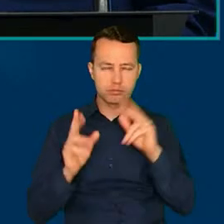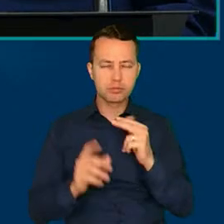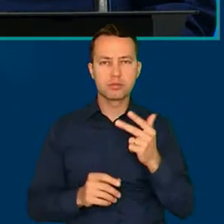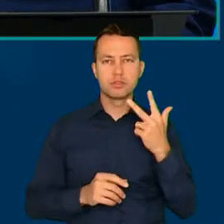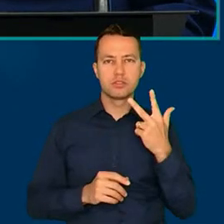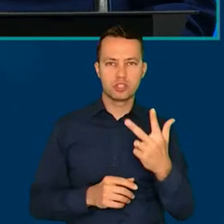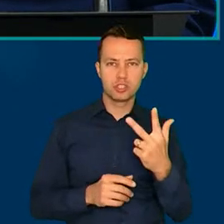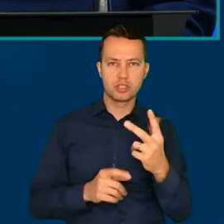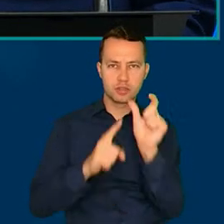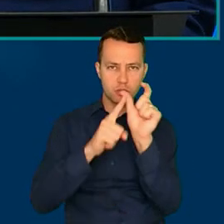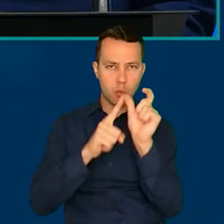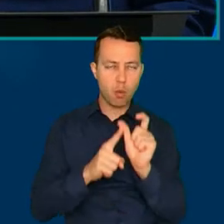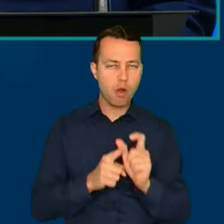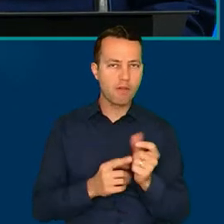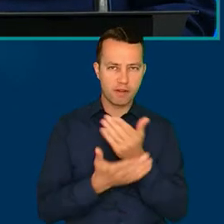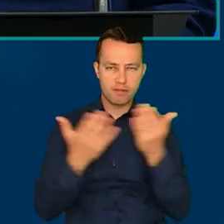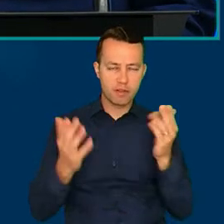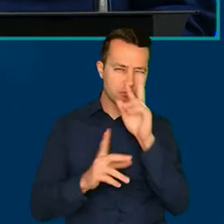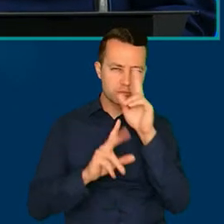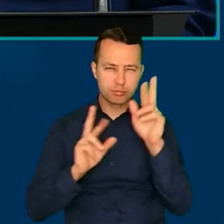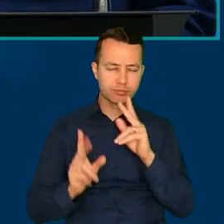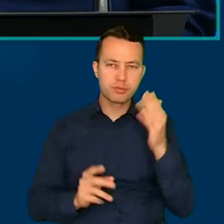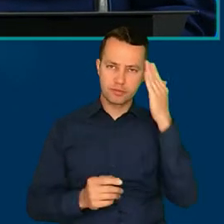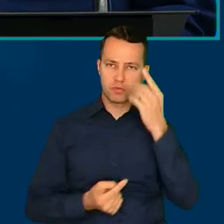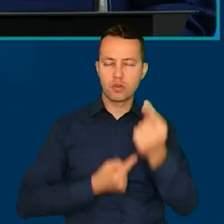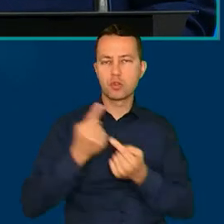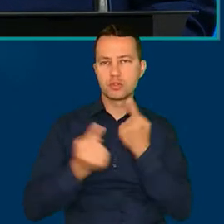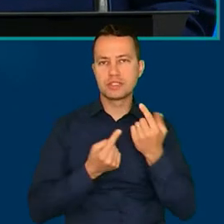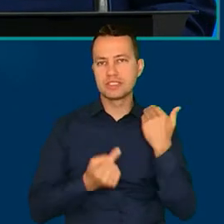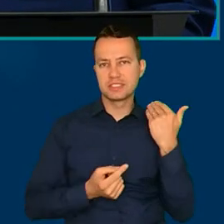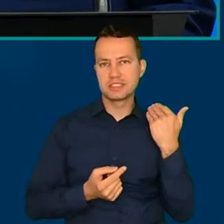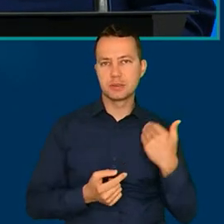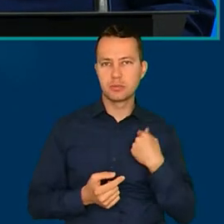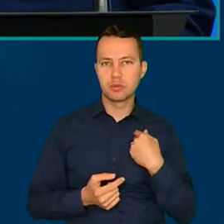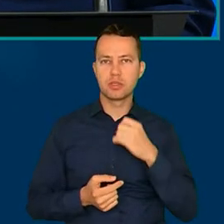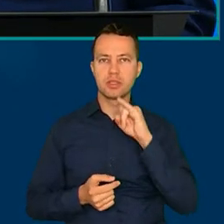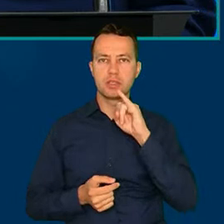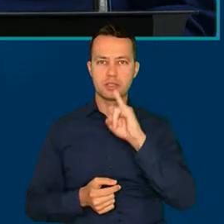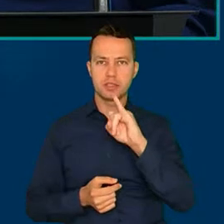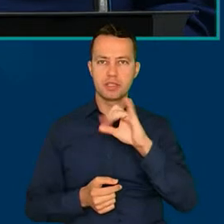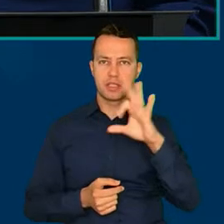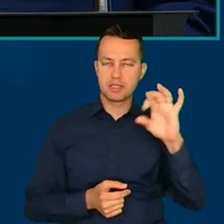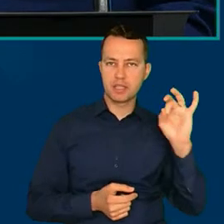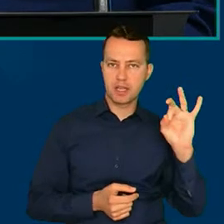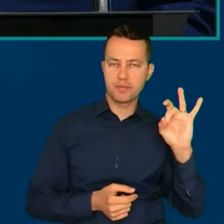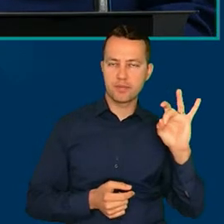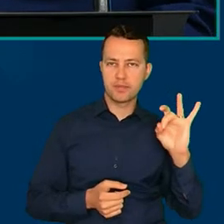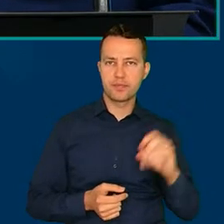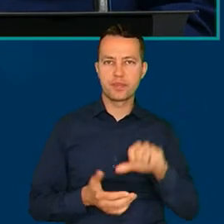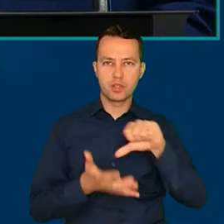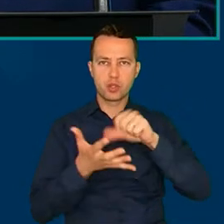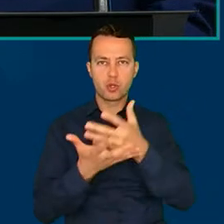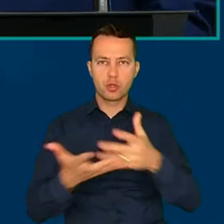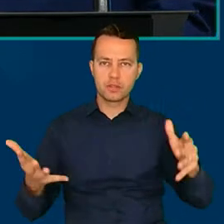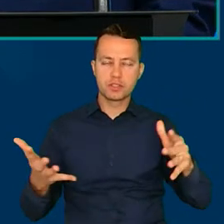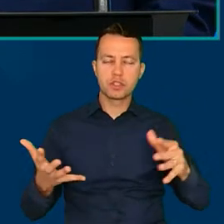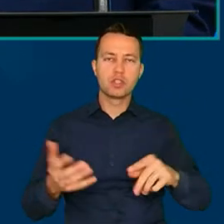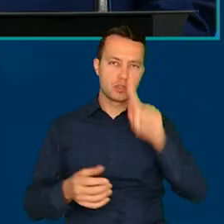and social development. And as you can see the ESG letters that are